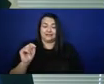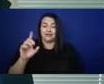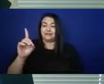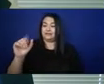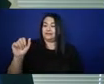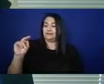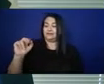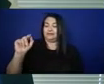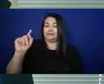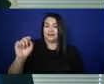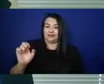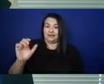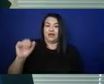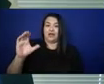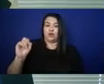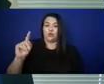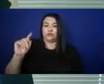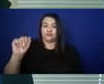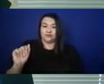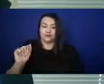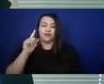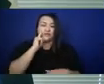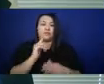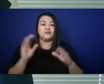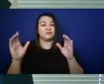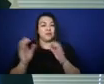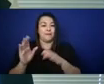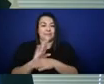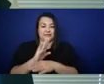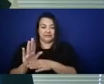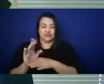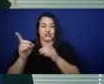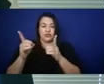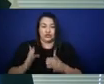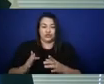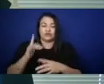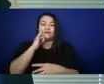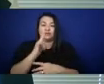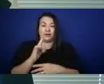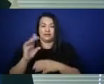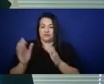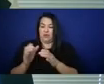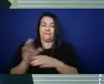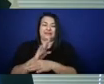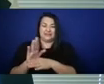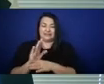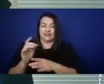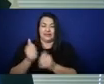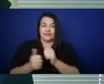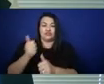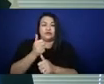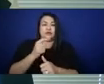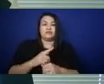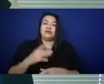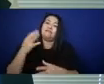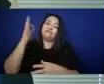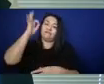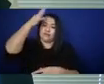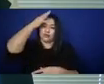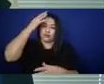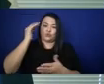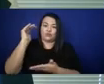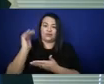hit *3. Para español, por favor, oprime estrella 0 para participar en español. Our